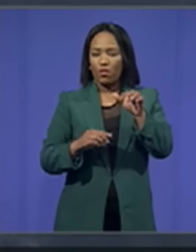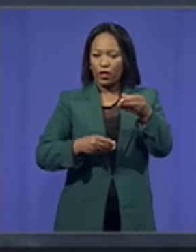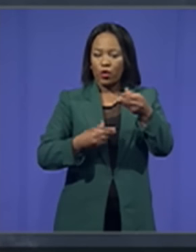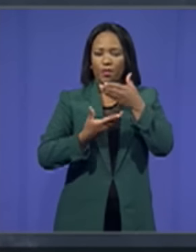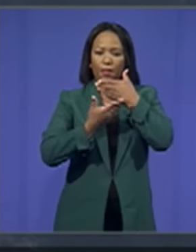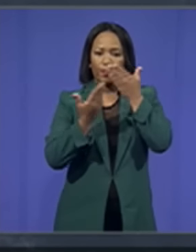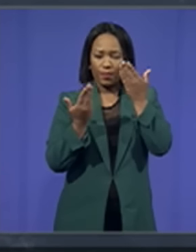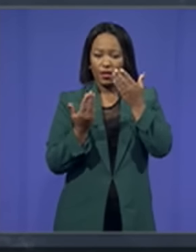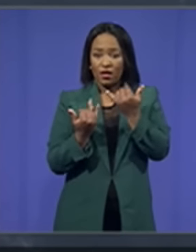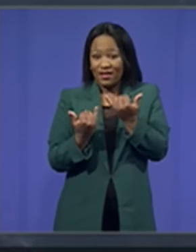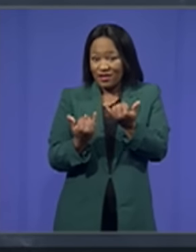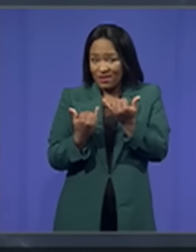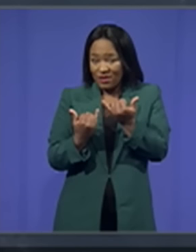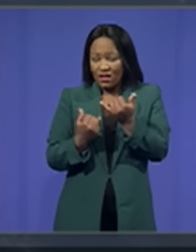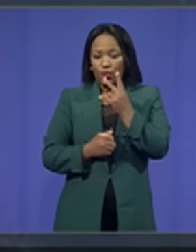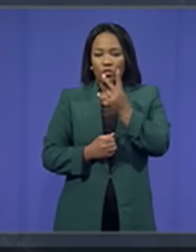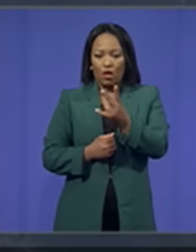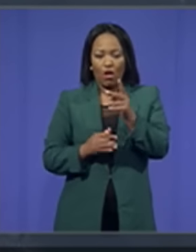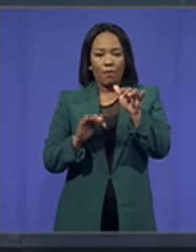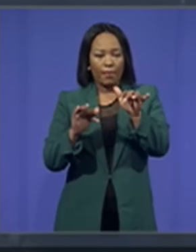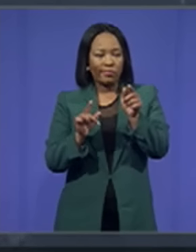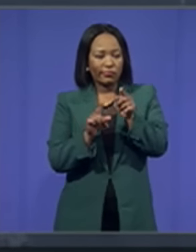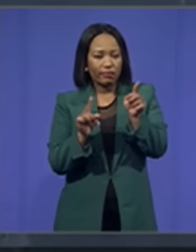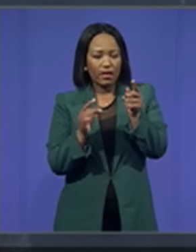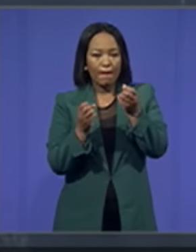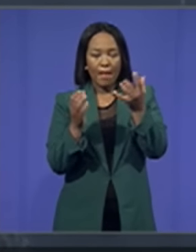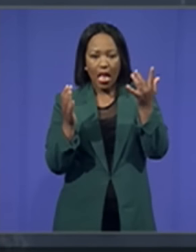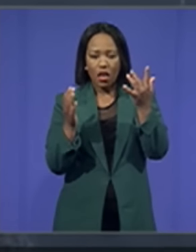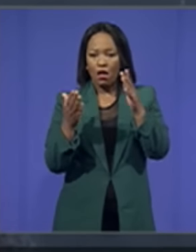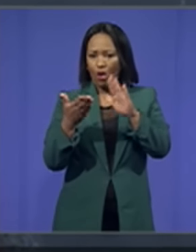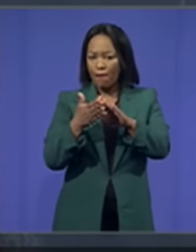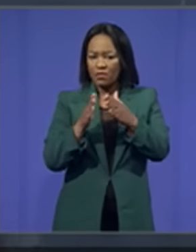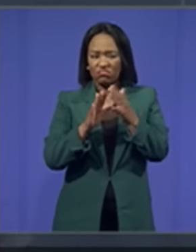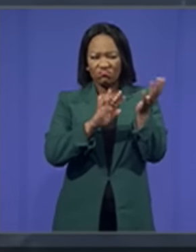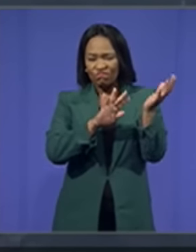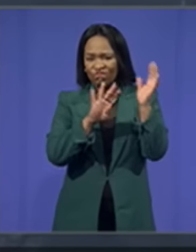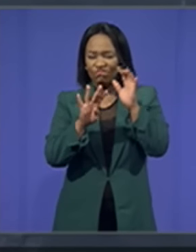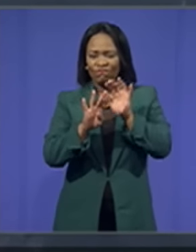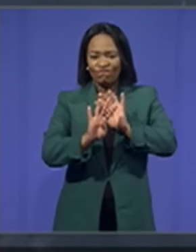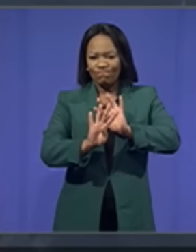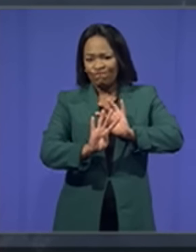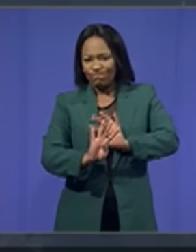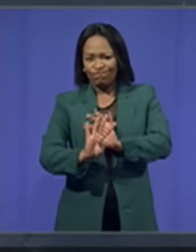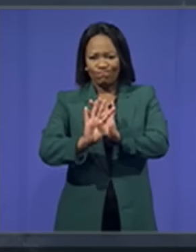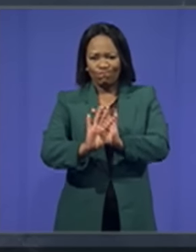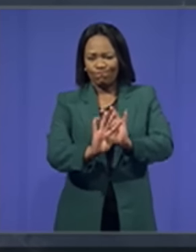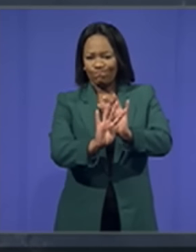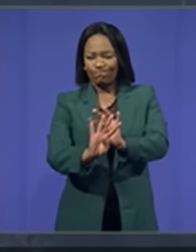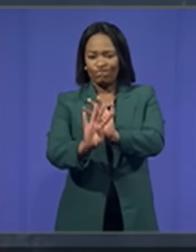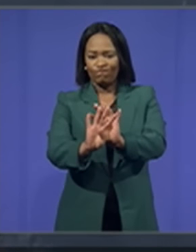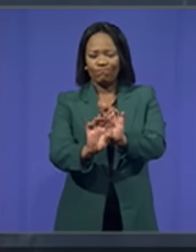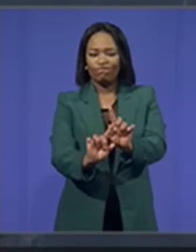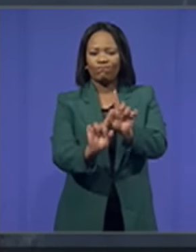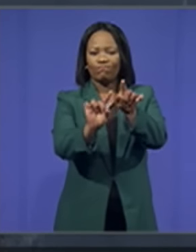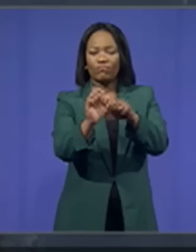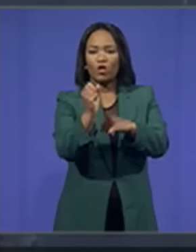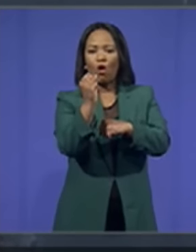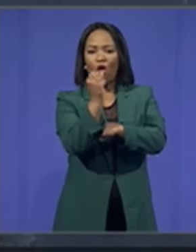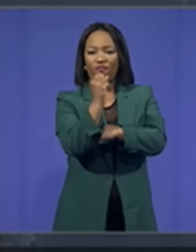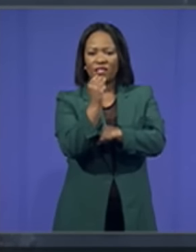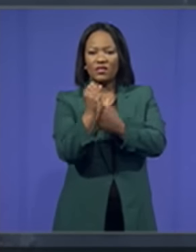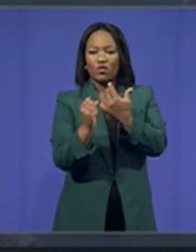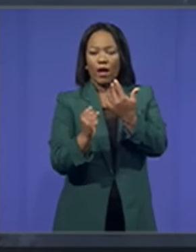pejana mo baahi ba ileng ba tswa ka bangata mo ba ileng ba hwantela mane dikantorong tsa province ya